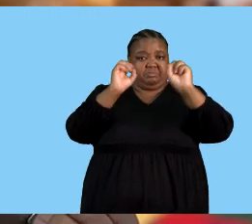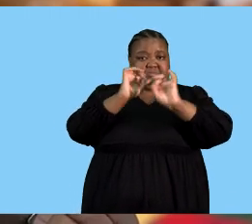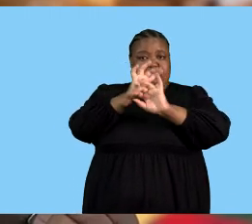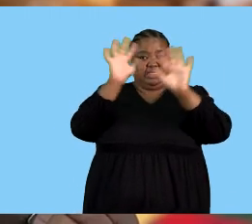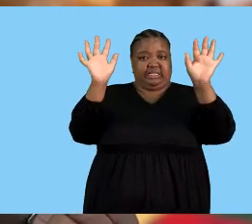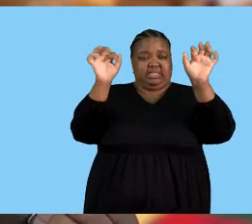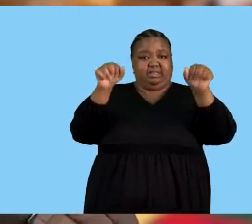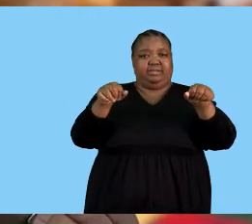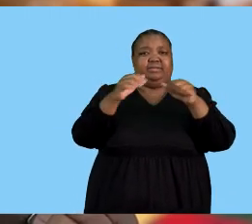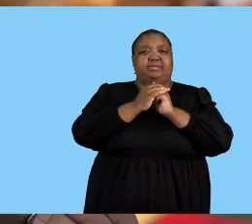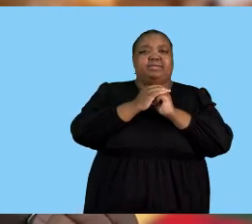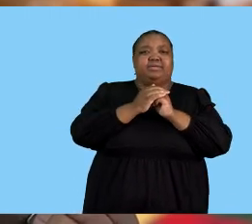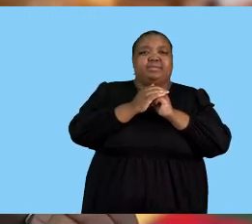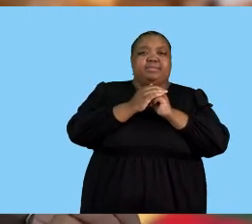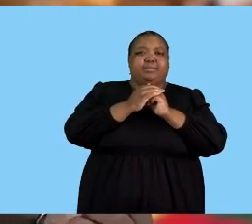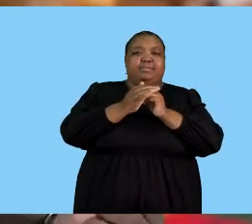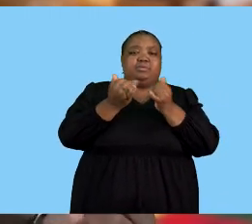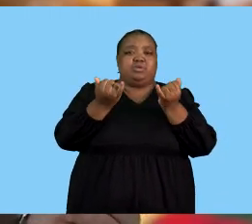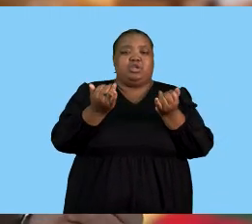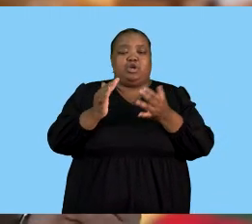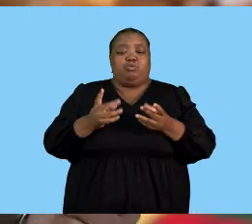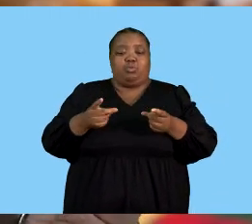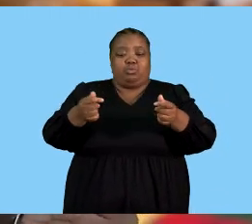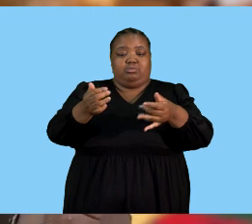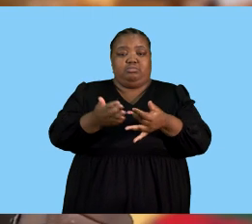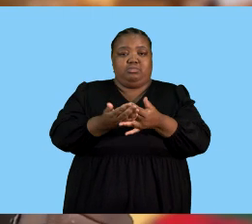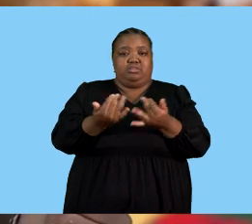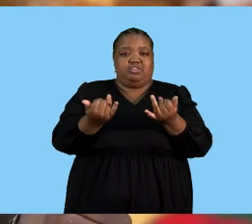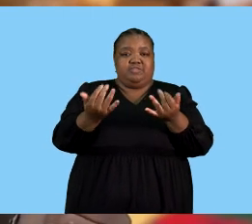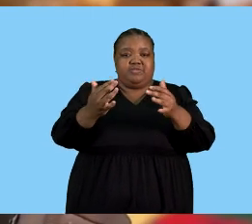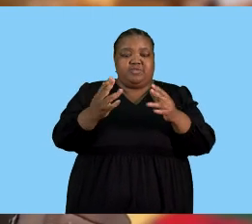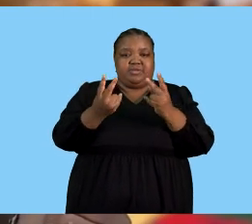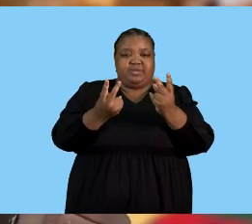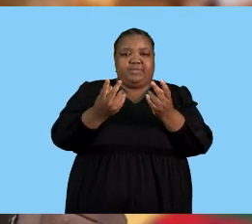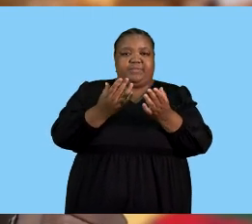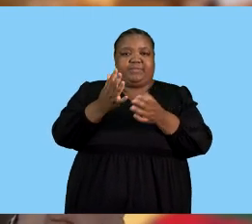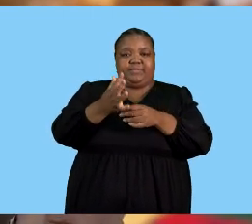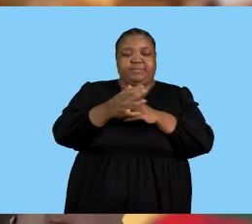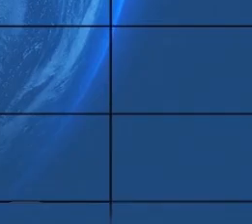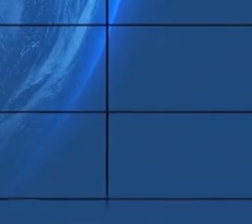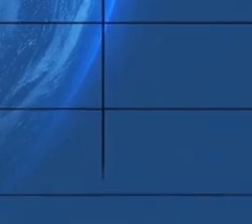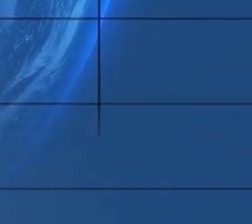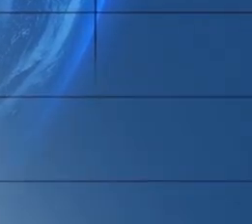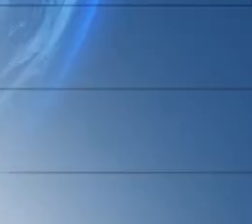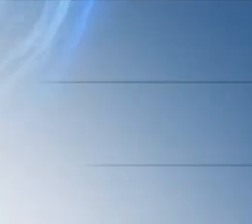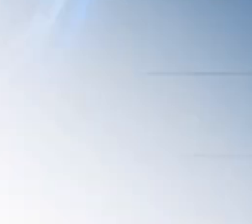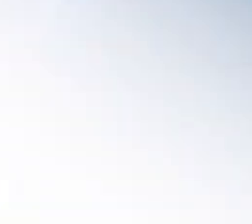it was clear. And let's just quickly take an ad break. I'll see you just after this.